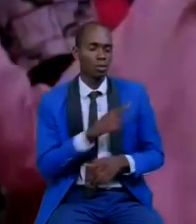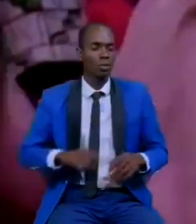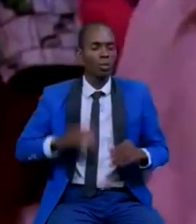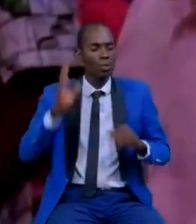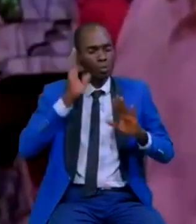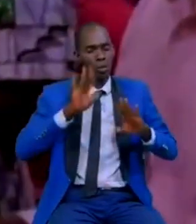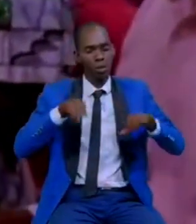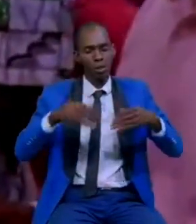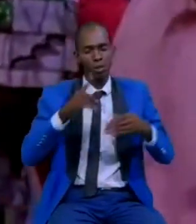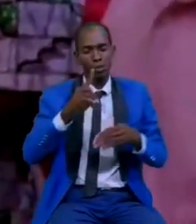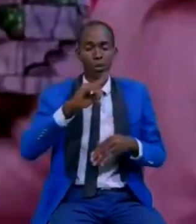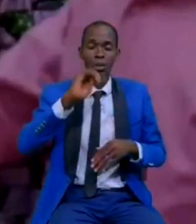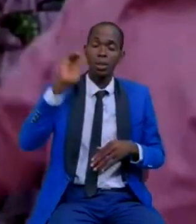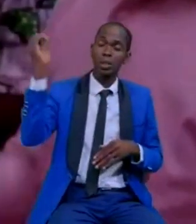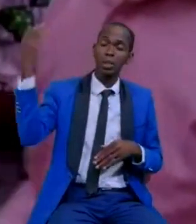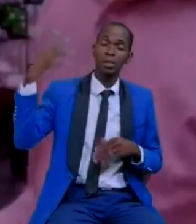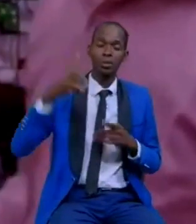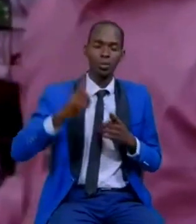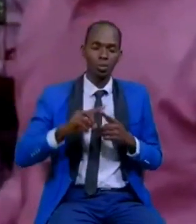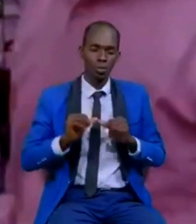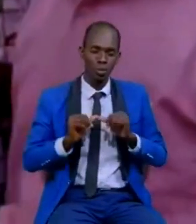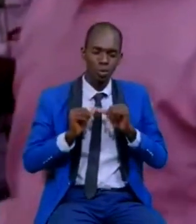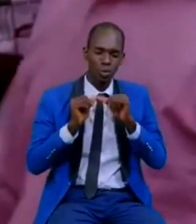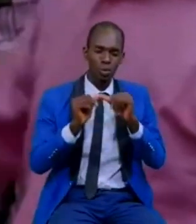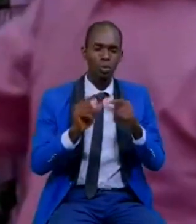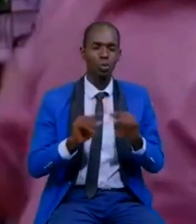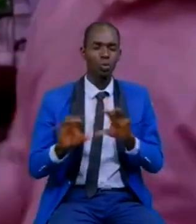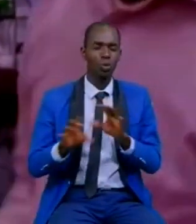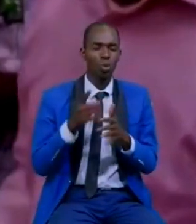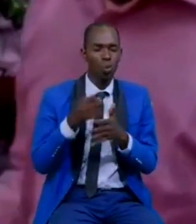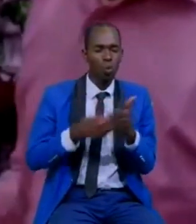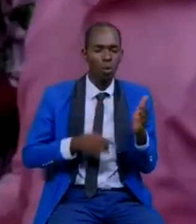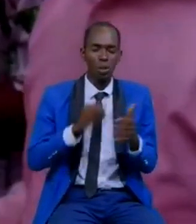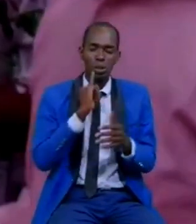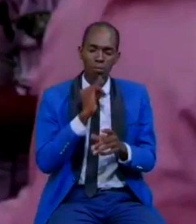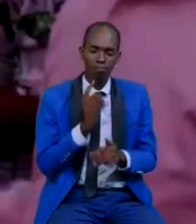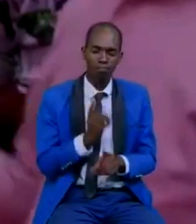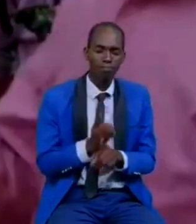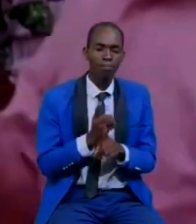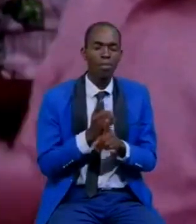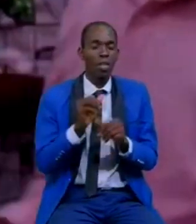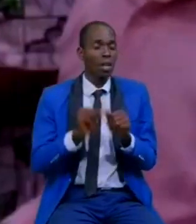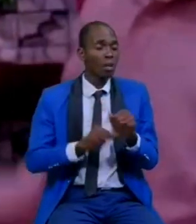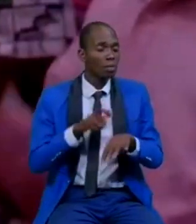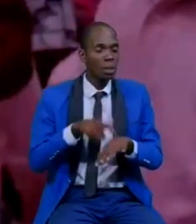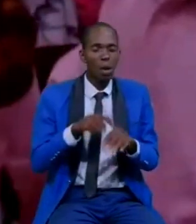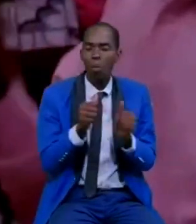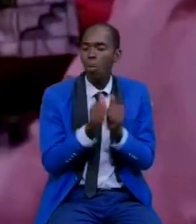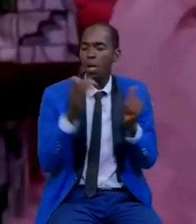the grace to keep on doing what is right every moment without ever